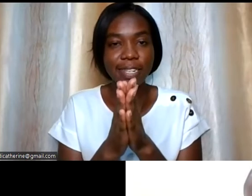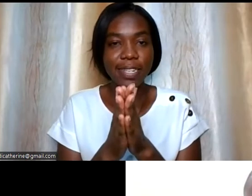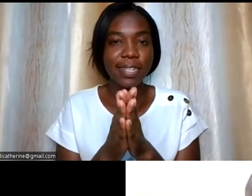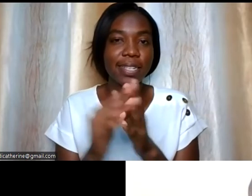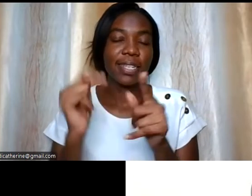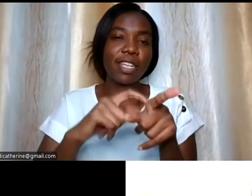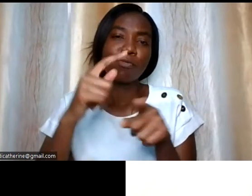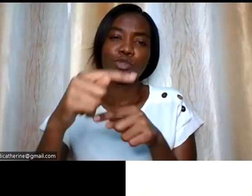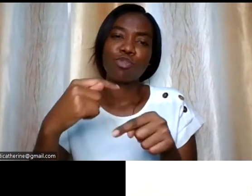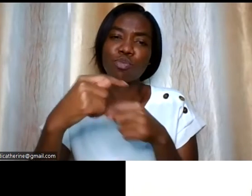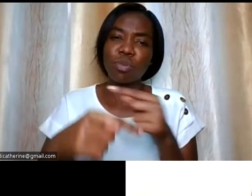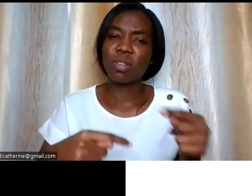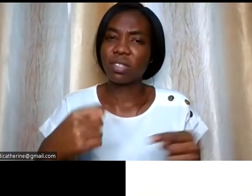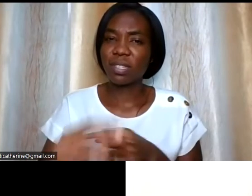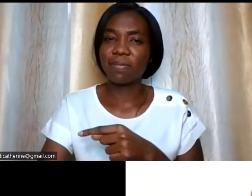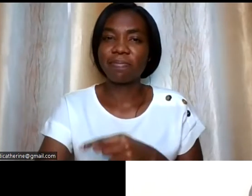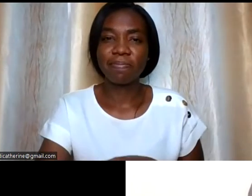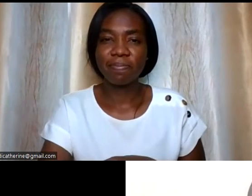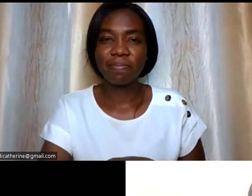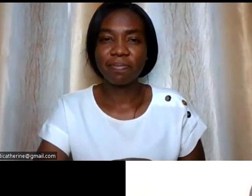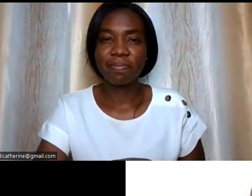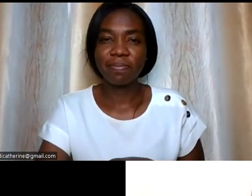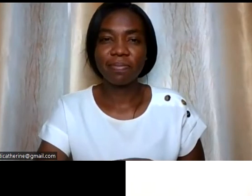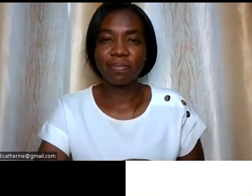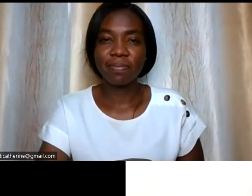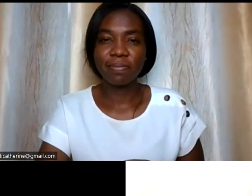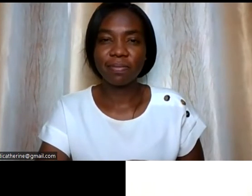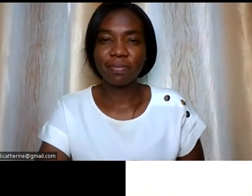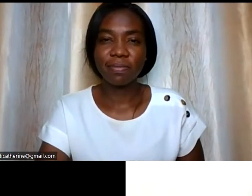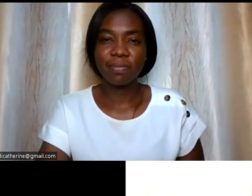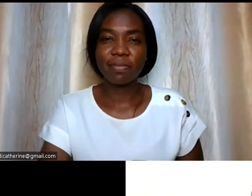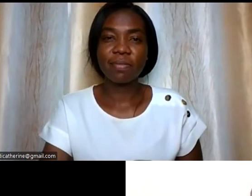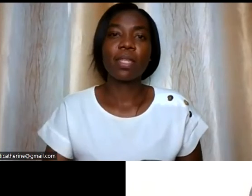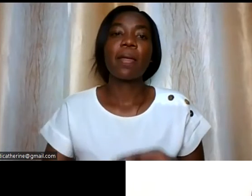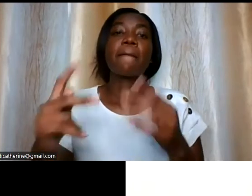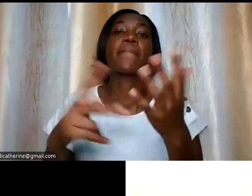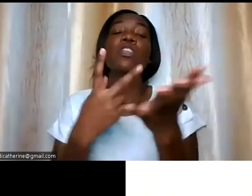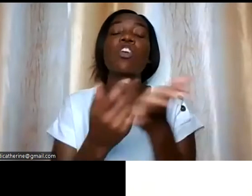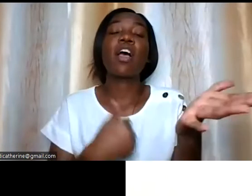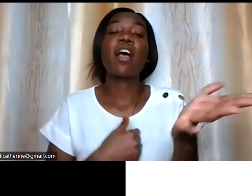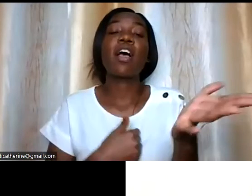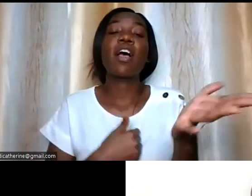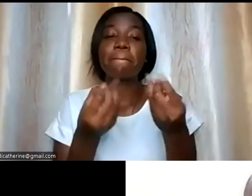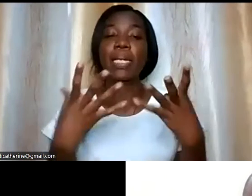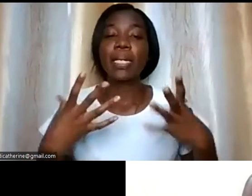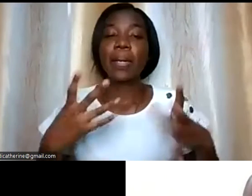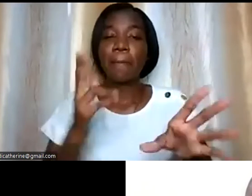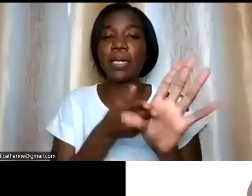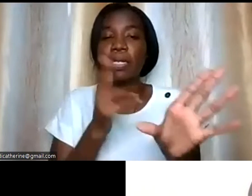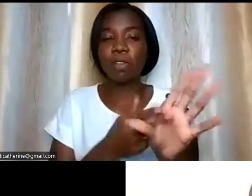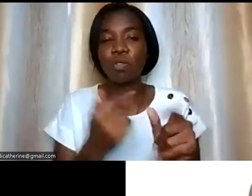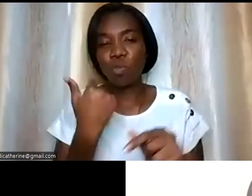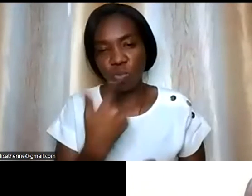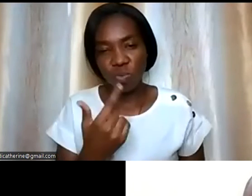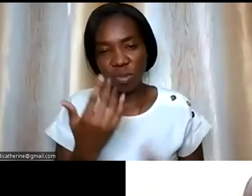going through the presentations, we have many participants who were, some thought